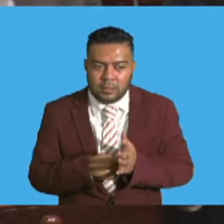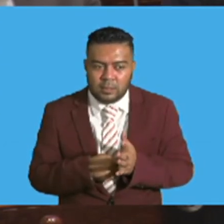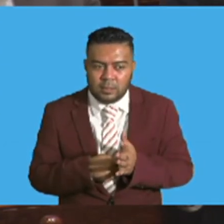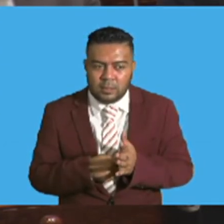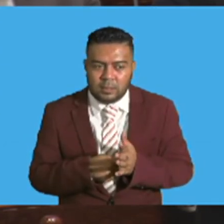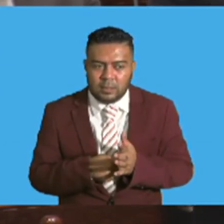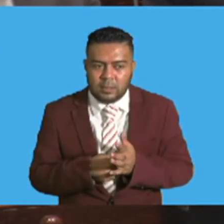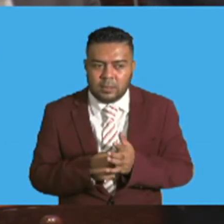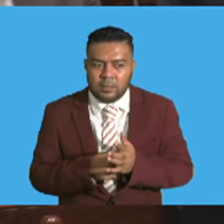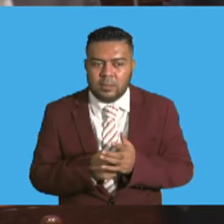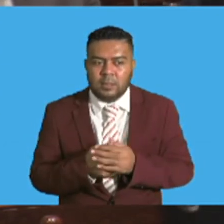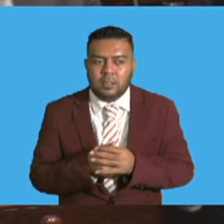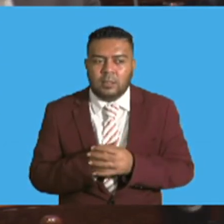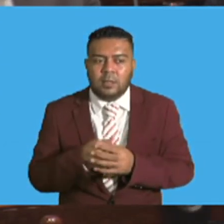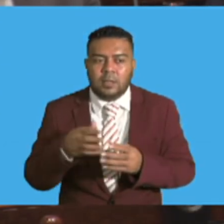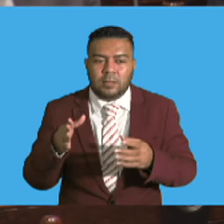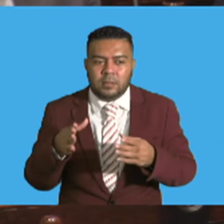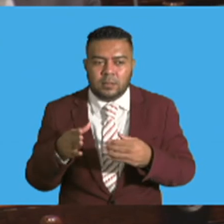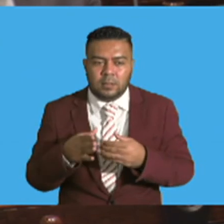trying to do. Simplicity and